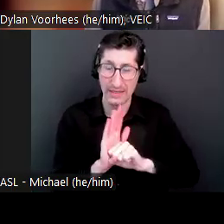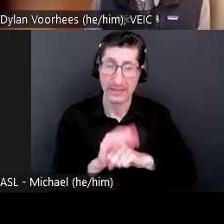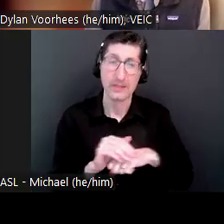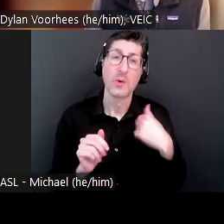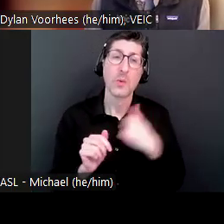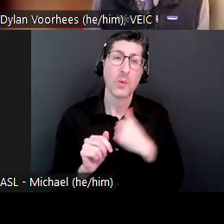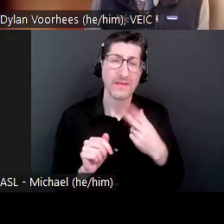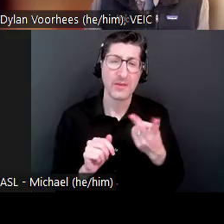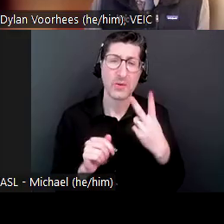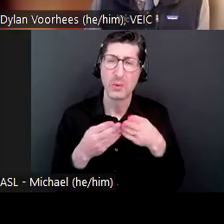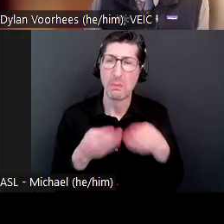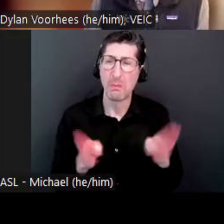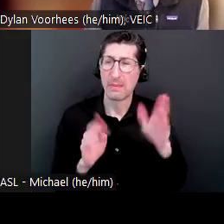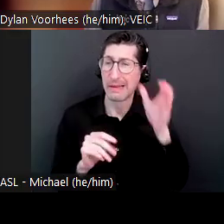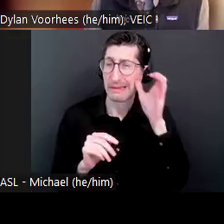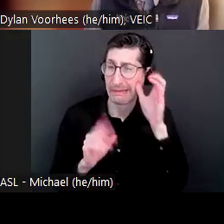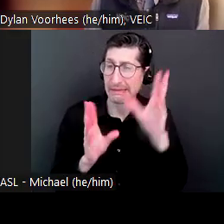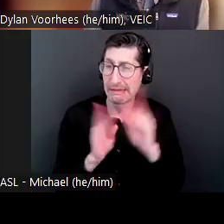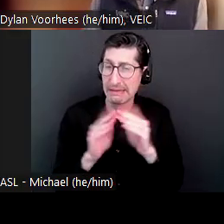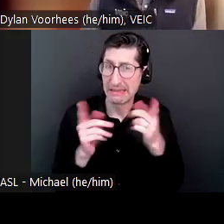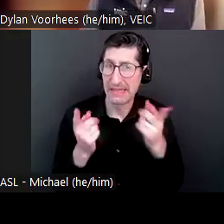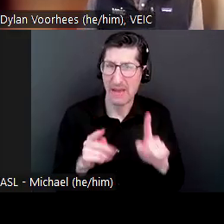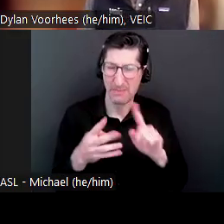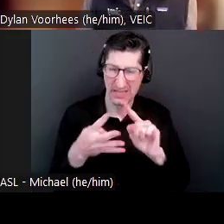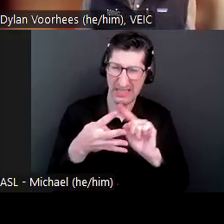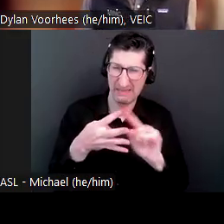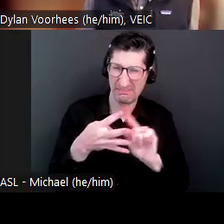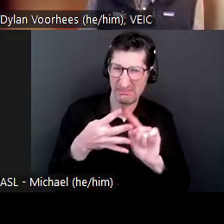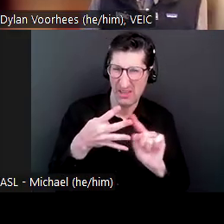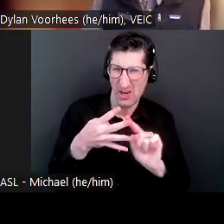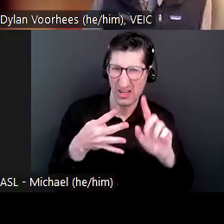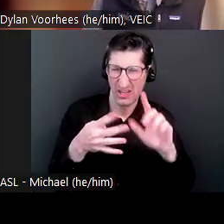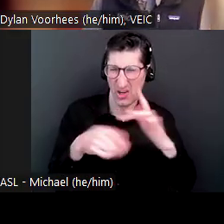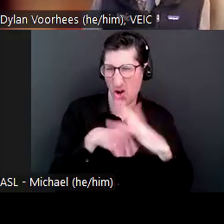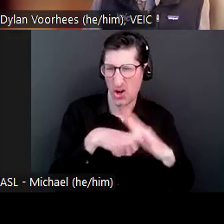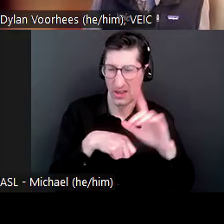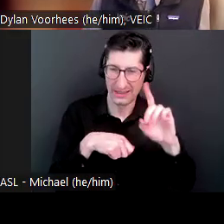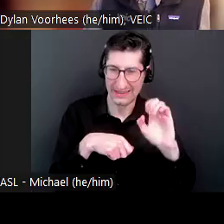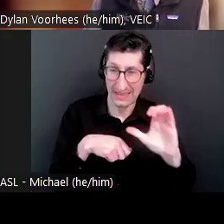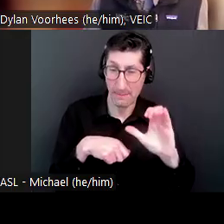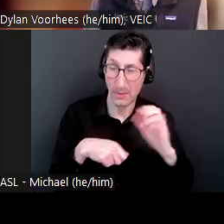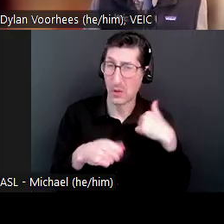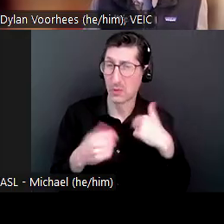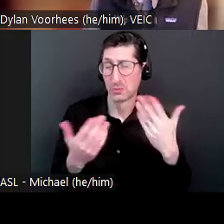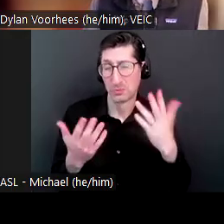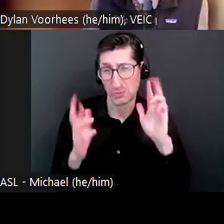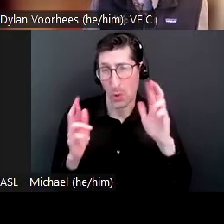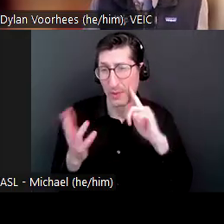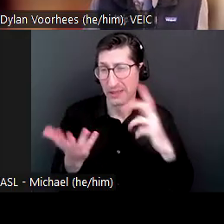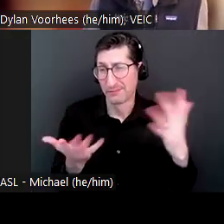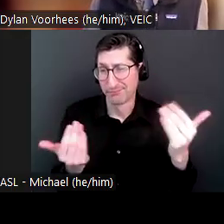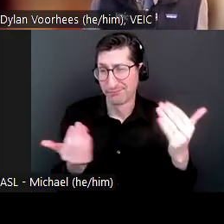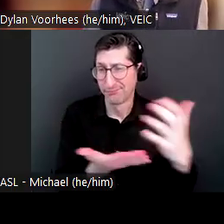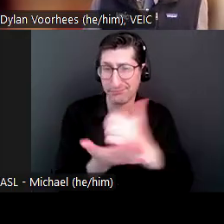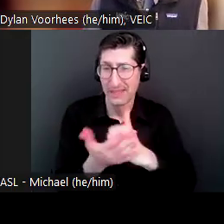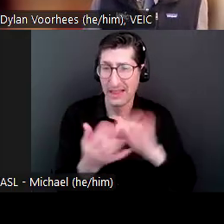public listening sessions in early December, and welcome feedback through those public listening